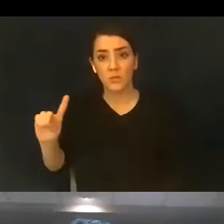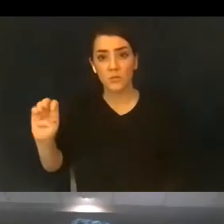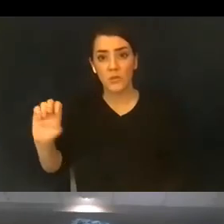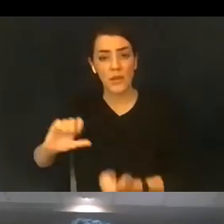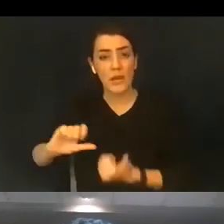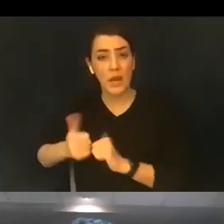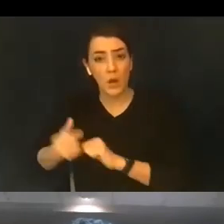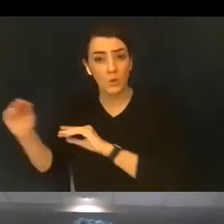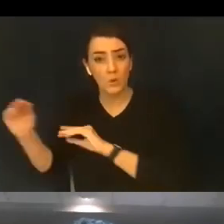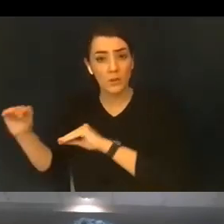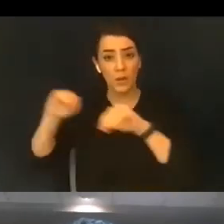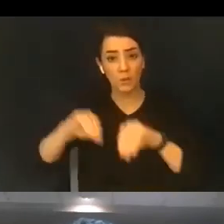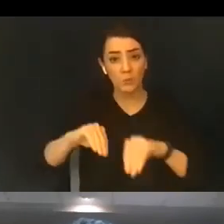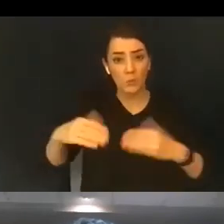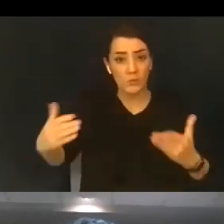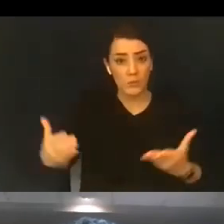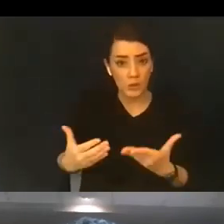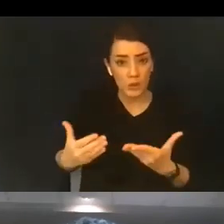for the experience.